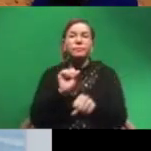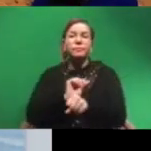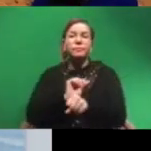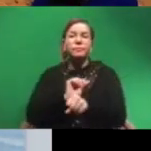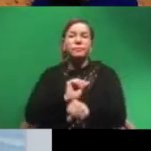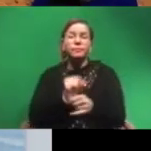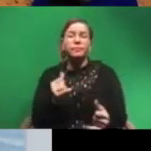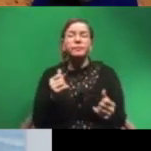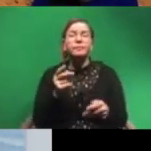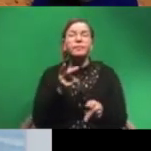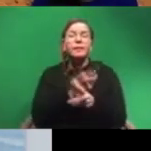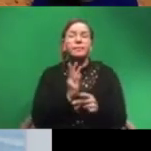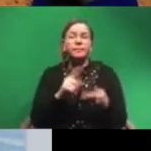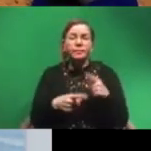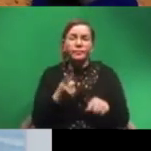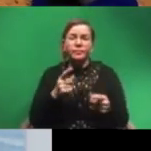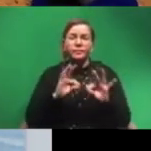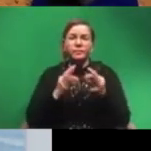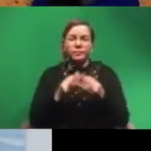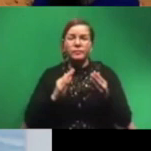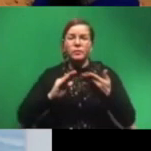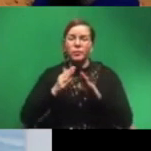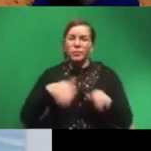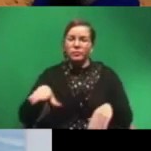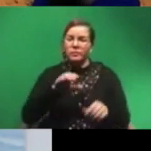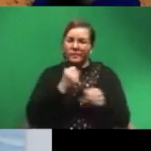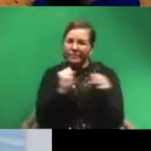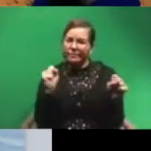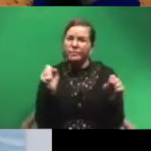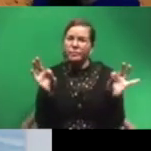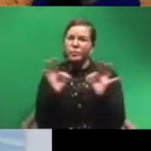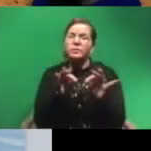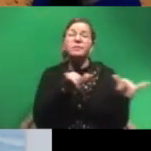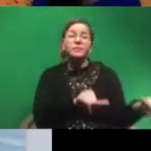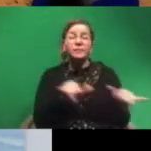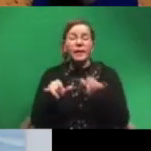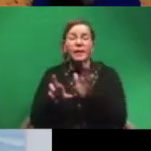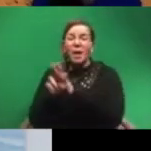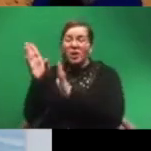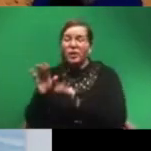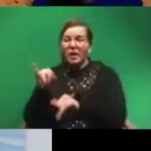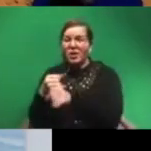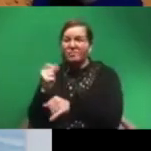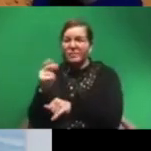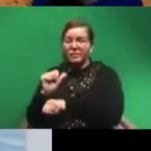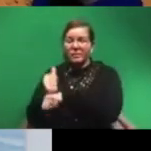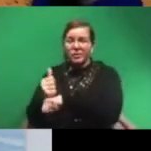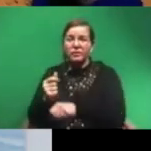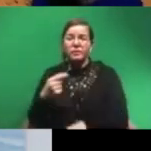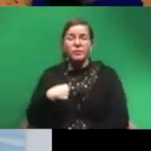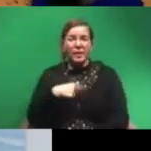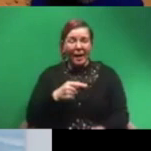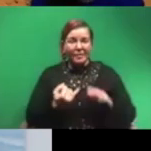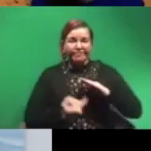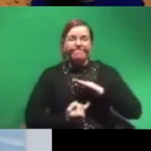keeping our friends, our family, and our communities safe. Just like the astronauts on the International Space Station, we have to be isolated right